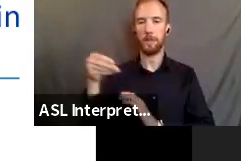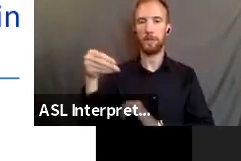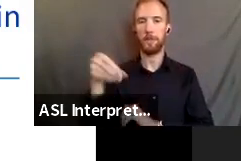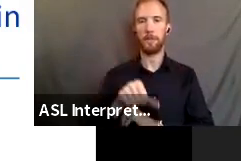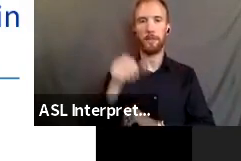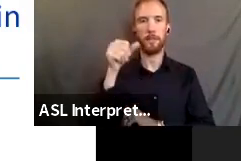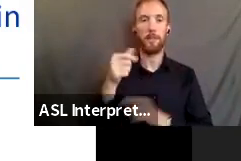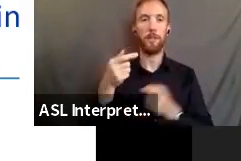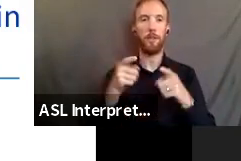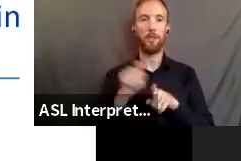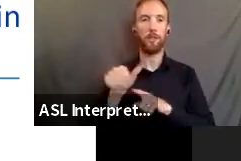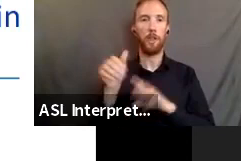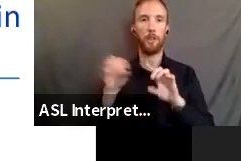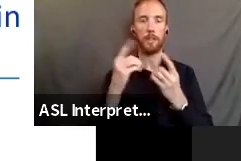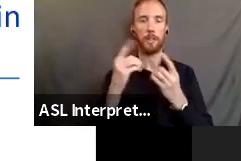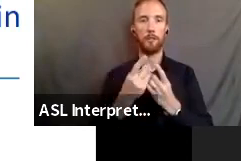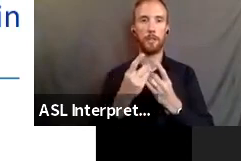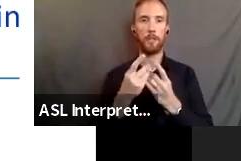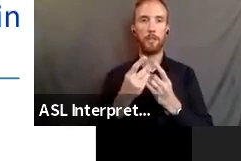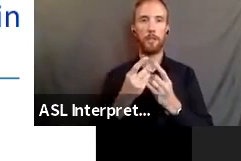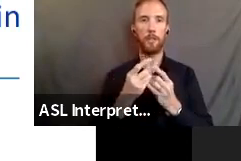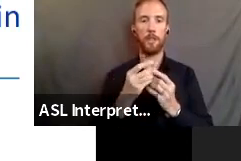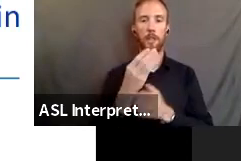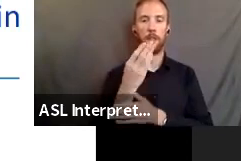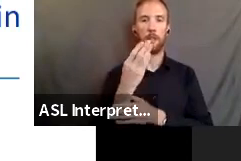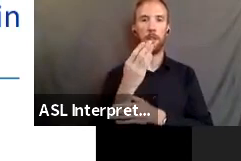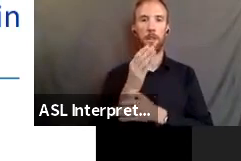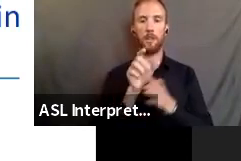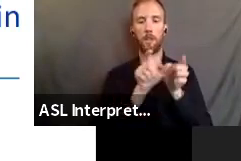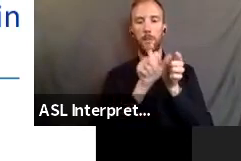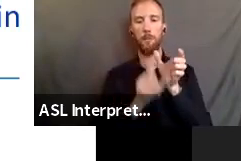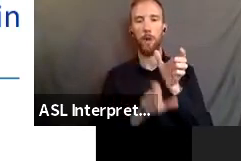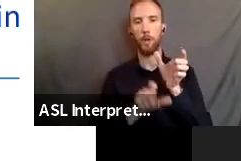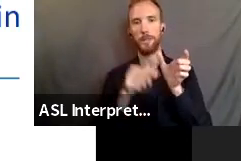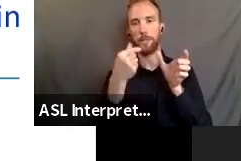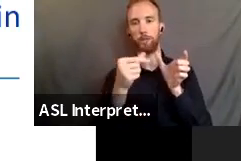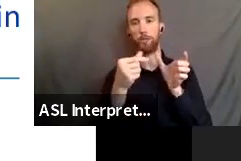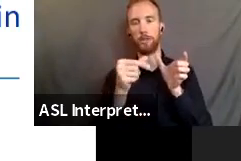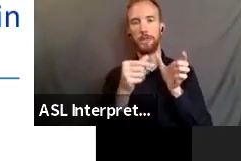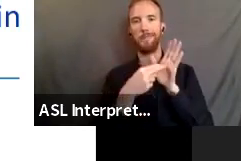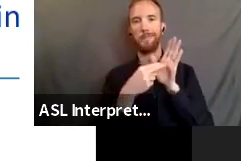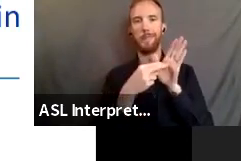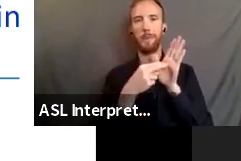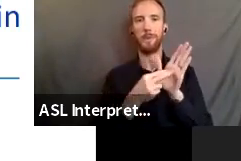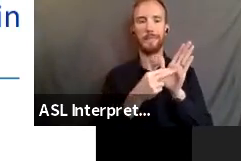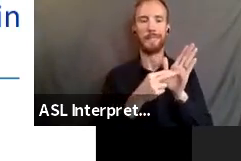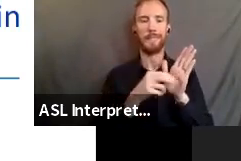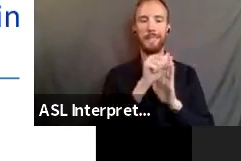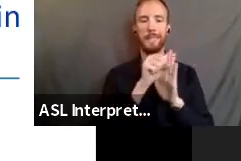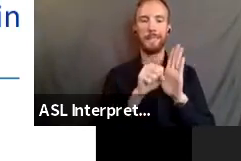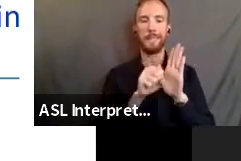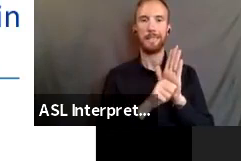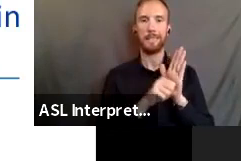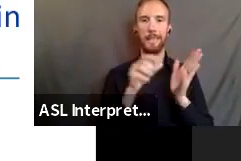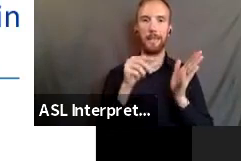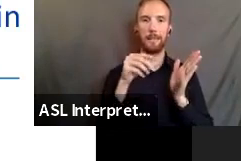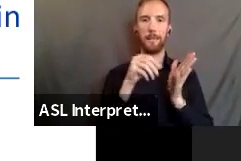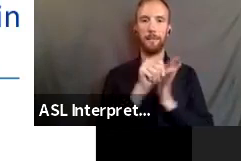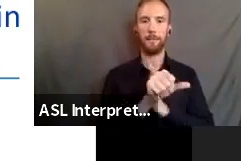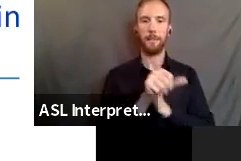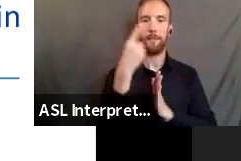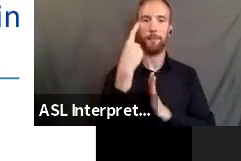districts the bars on the left side in the green represent state funding per student for teacher pensions outside the city of